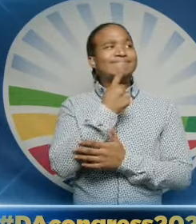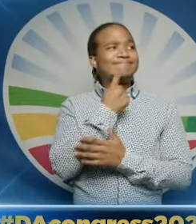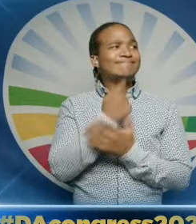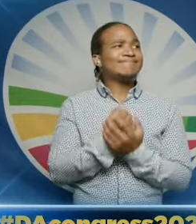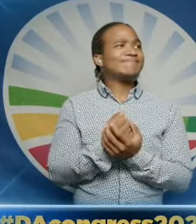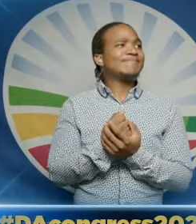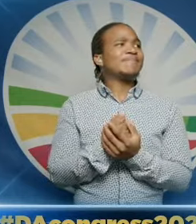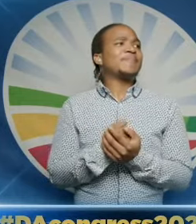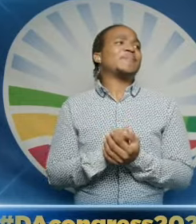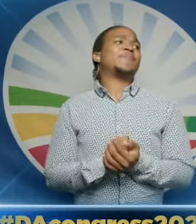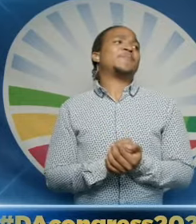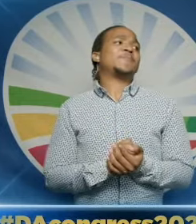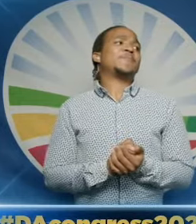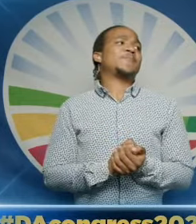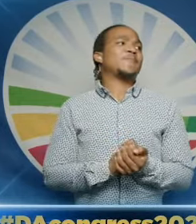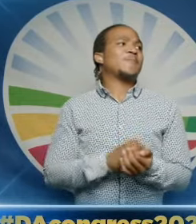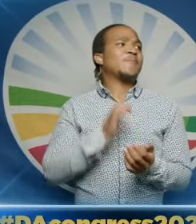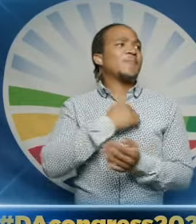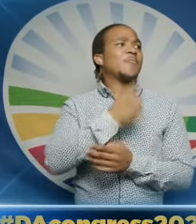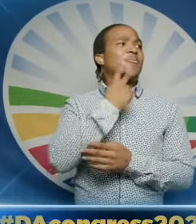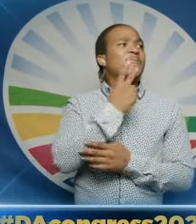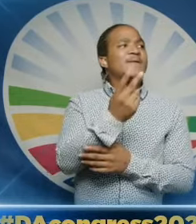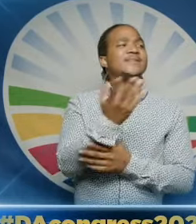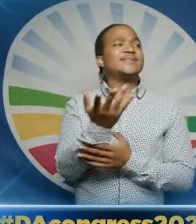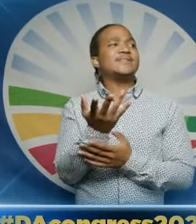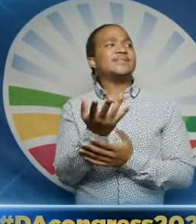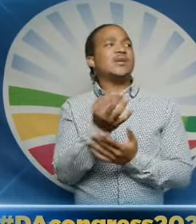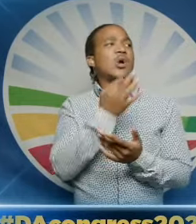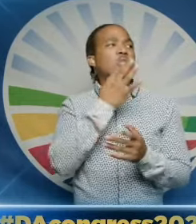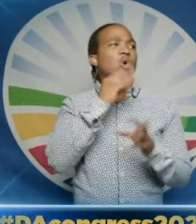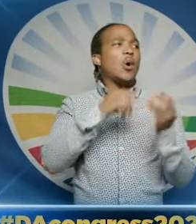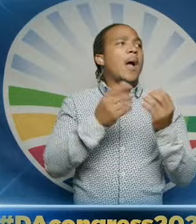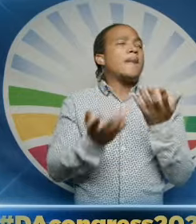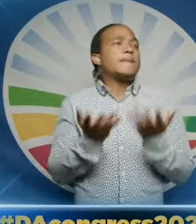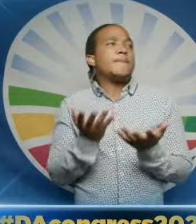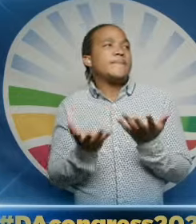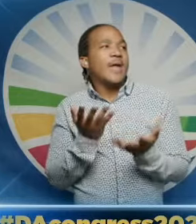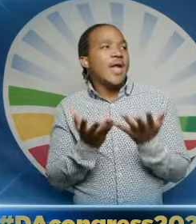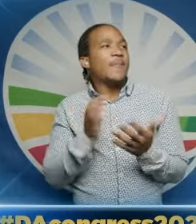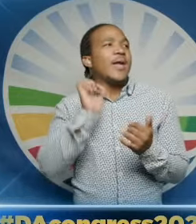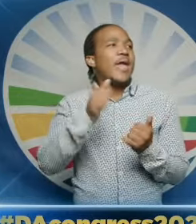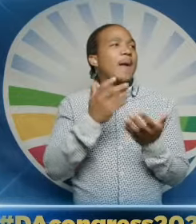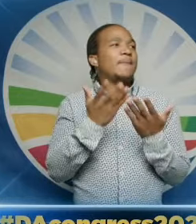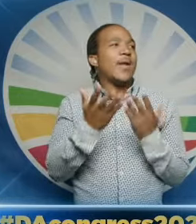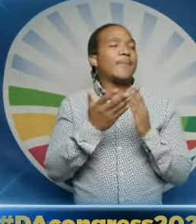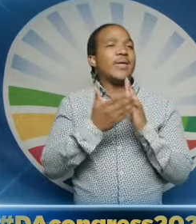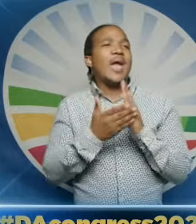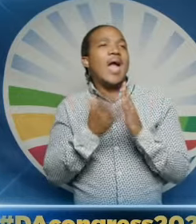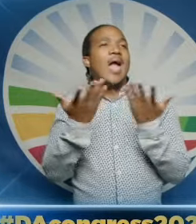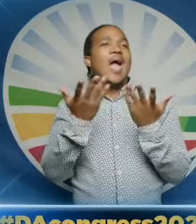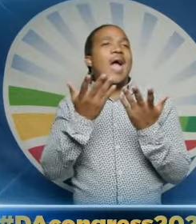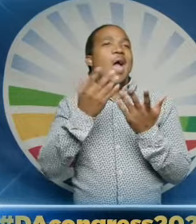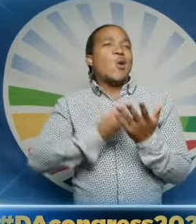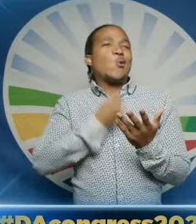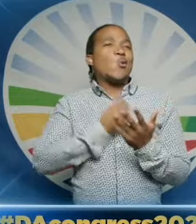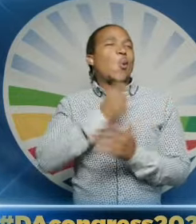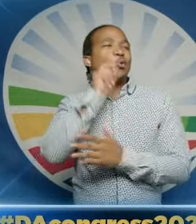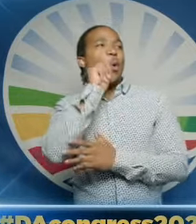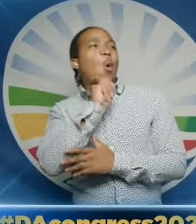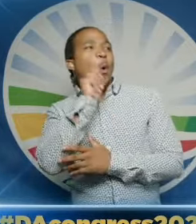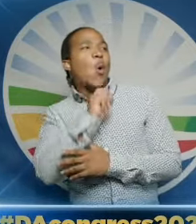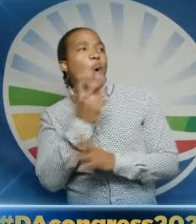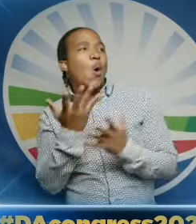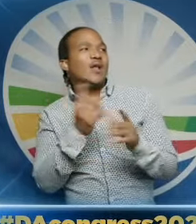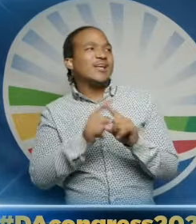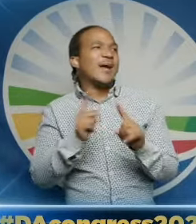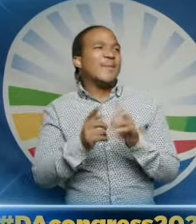of his mentions there, and I mean, Severe says we might be on the side of youth and Dala, and I think this is important.